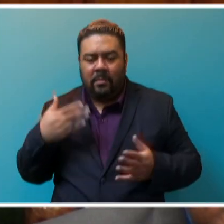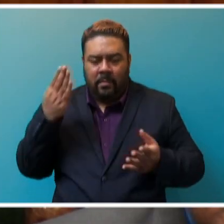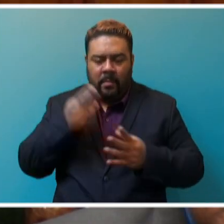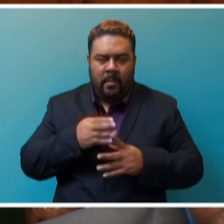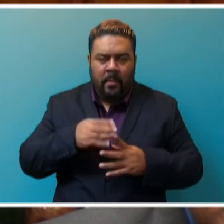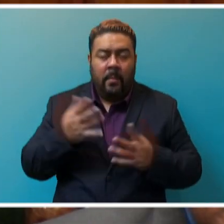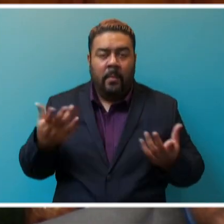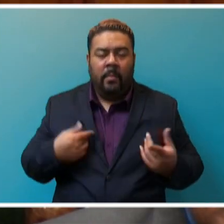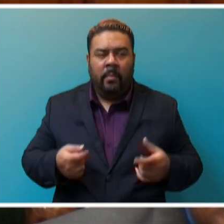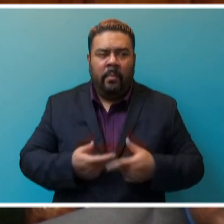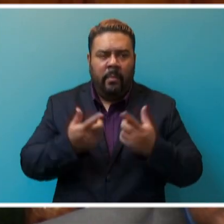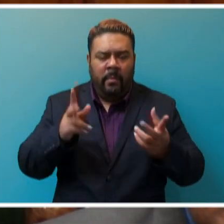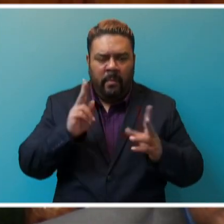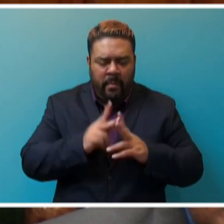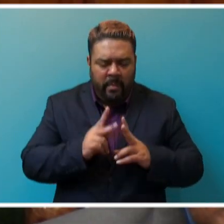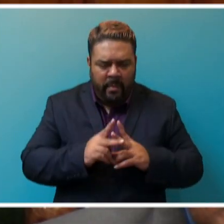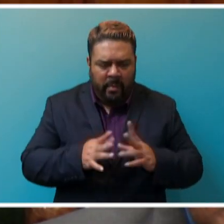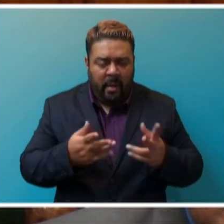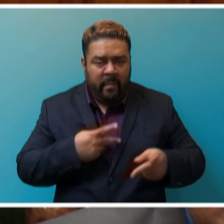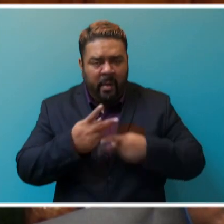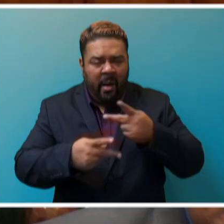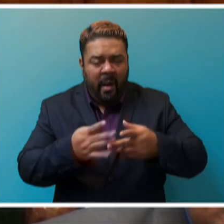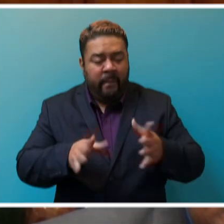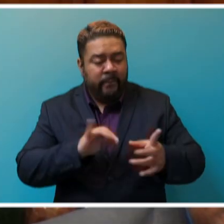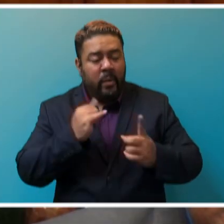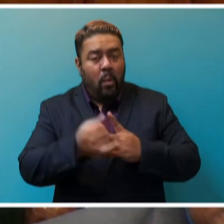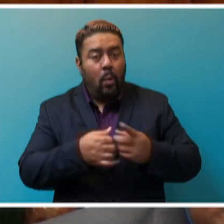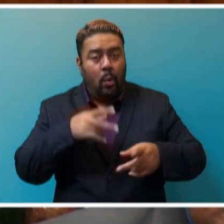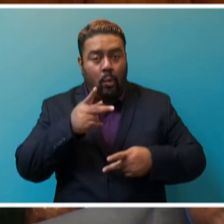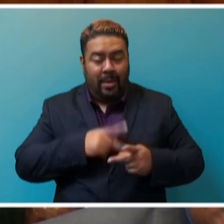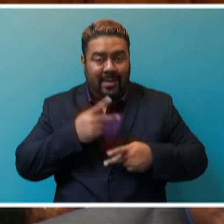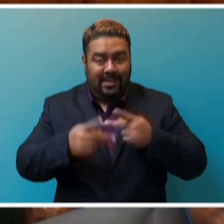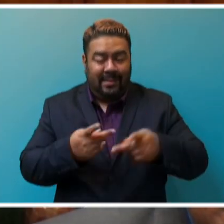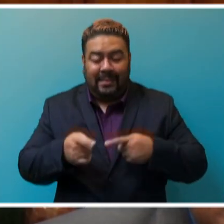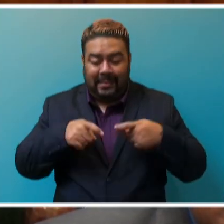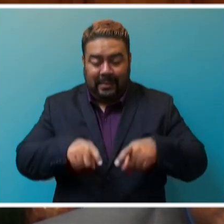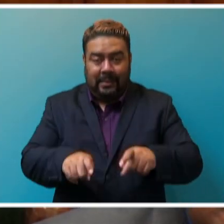enhance productivity, social progress, and environmentally